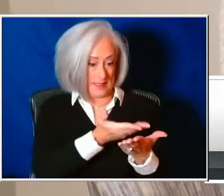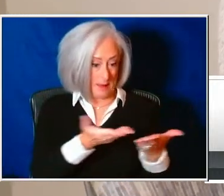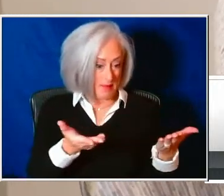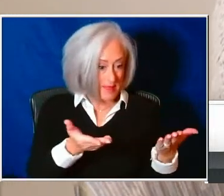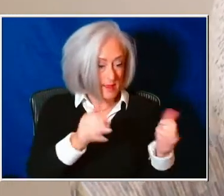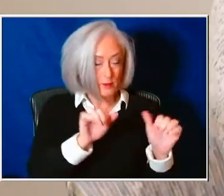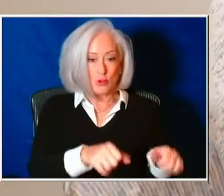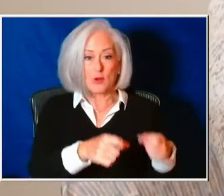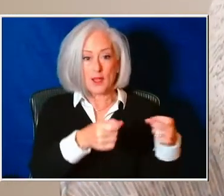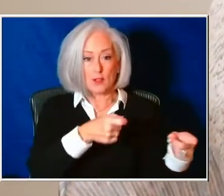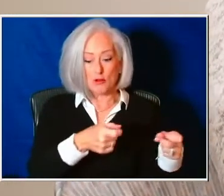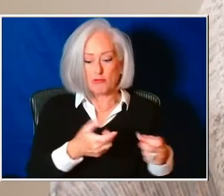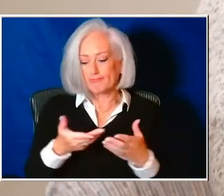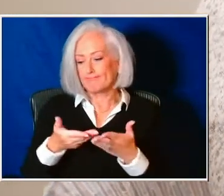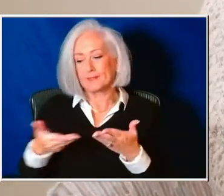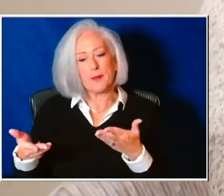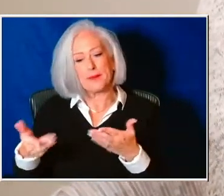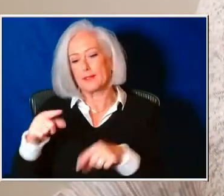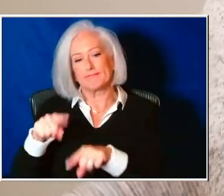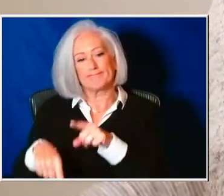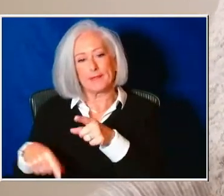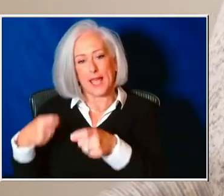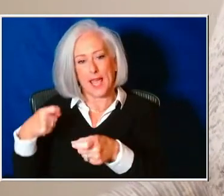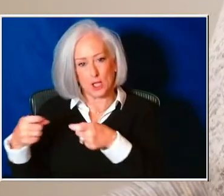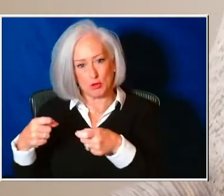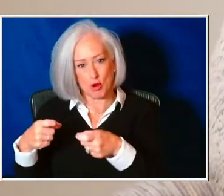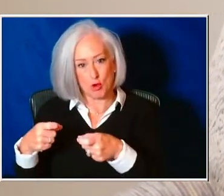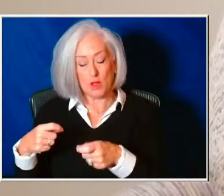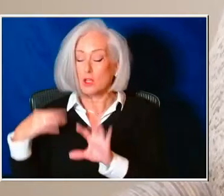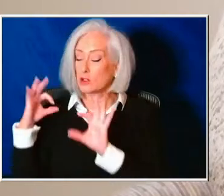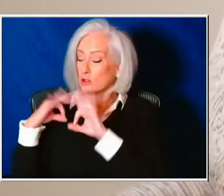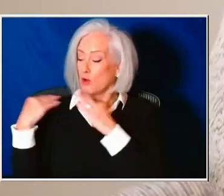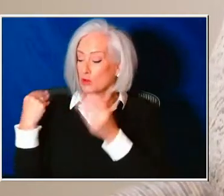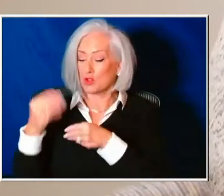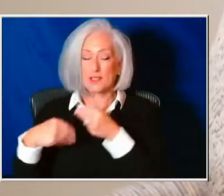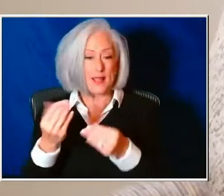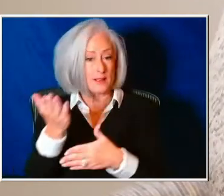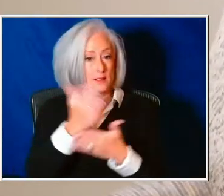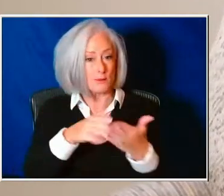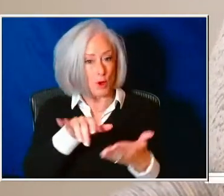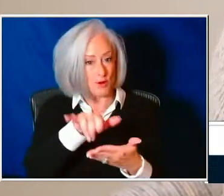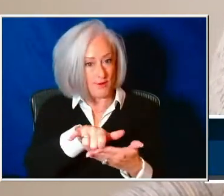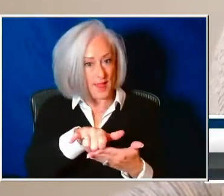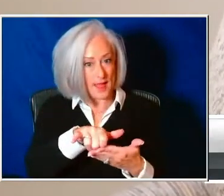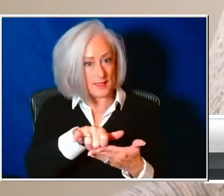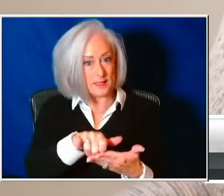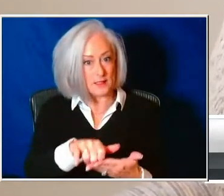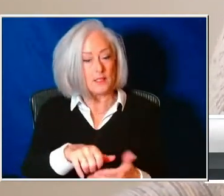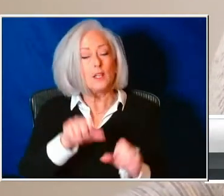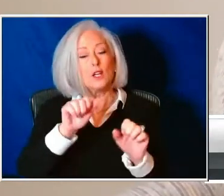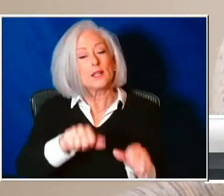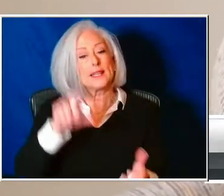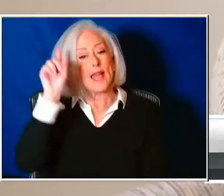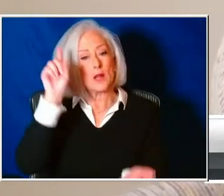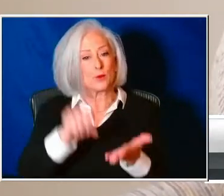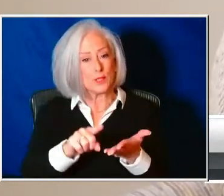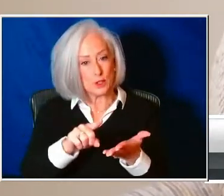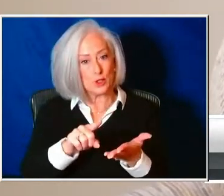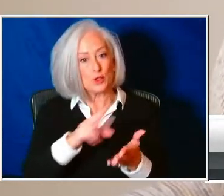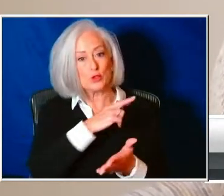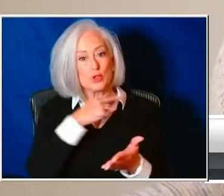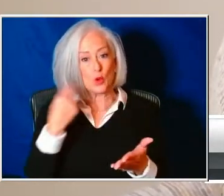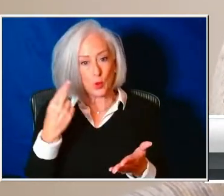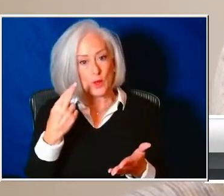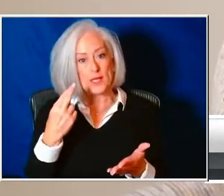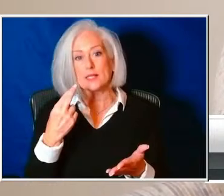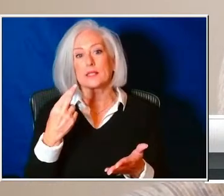the genetics is a piece of that puzzle, but we can also help reduce our risk and slow down that progression if one does have